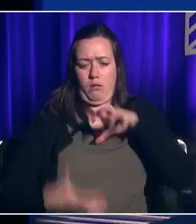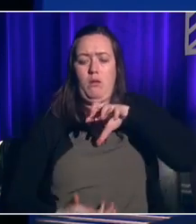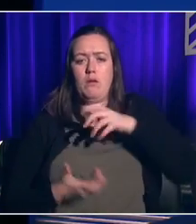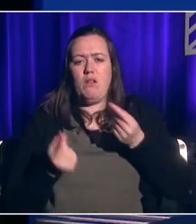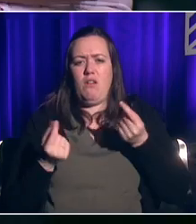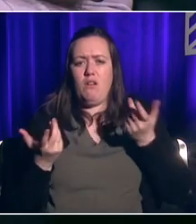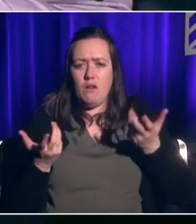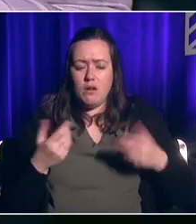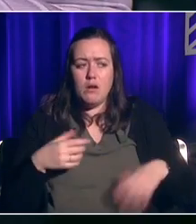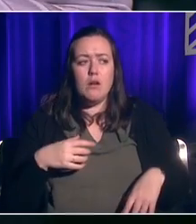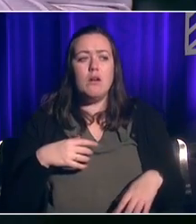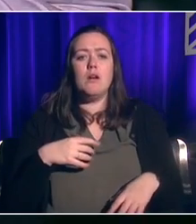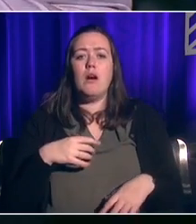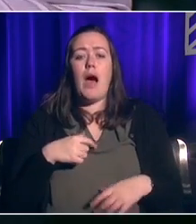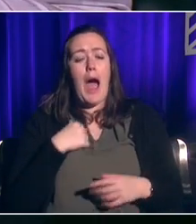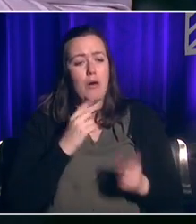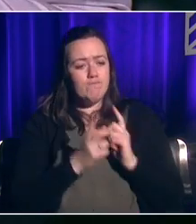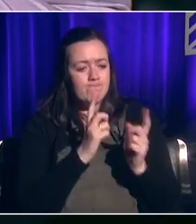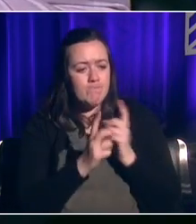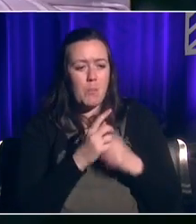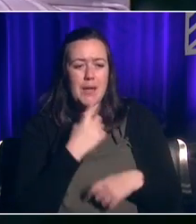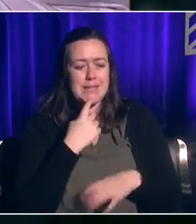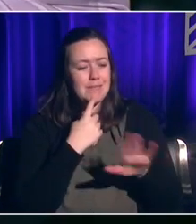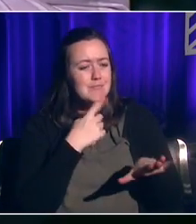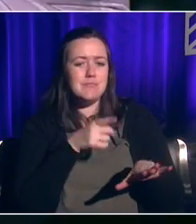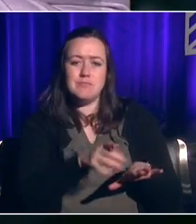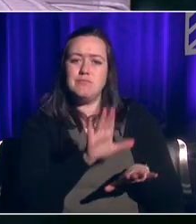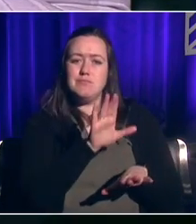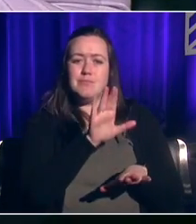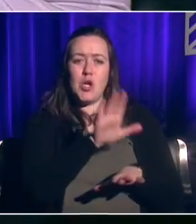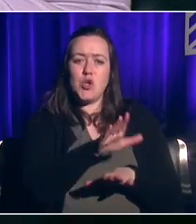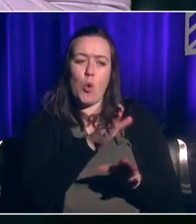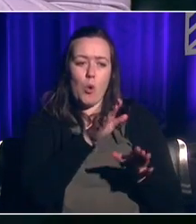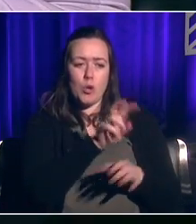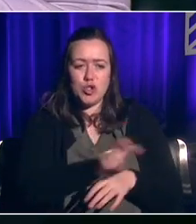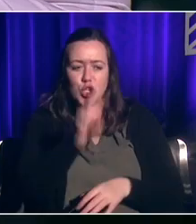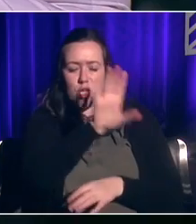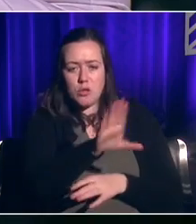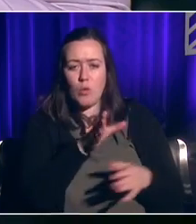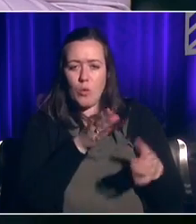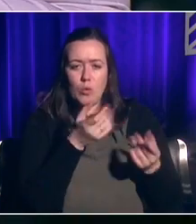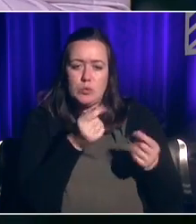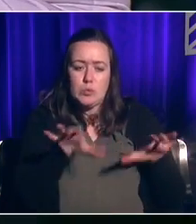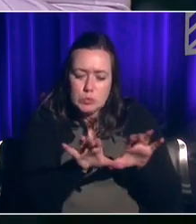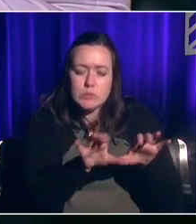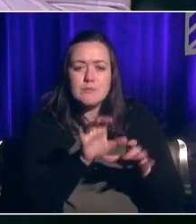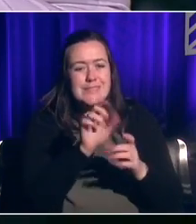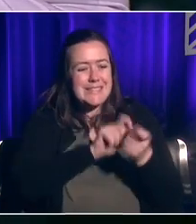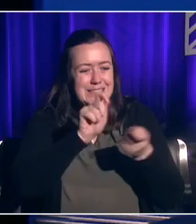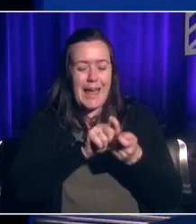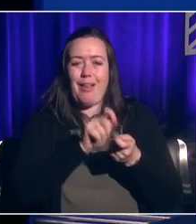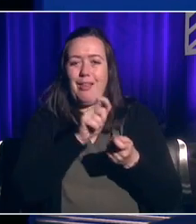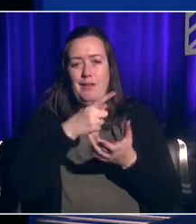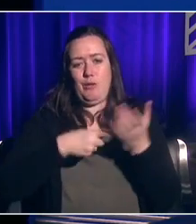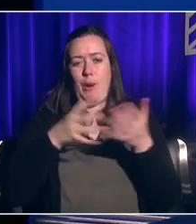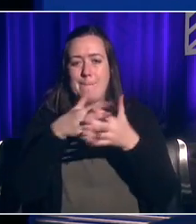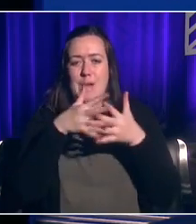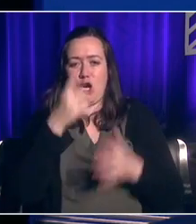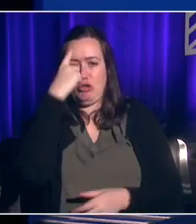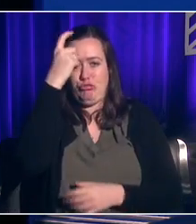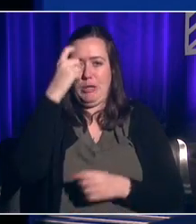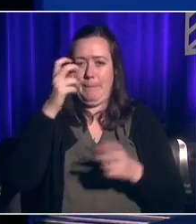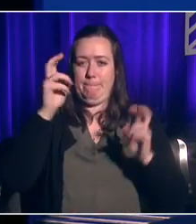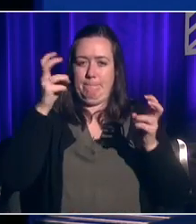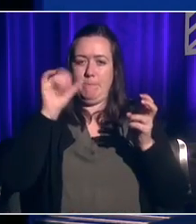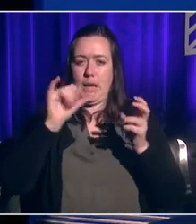said, but you did exactly what the American dream is, mm-hmm. right? And you actually represent what America is. And it's this